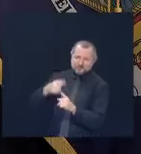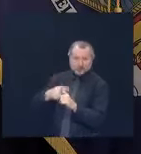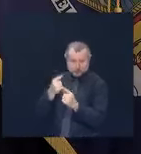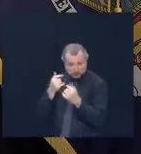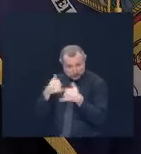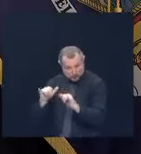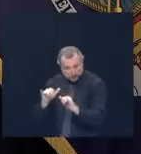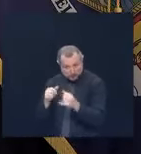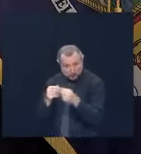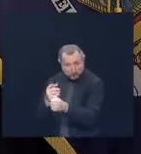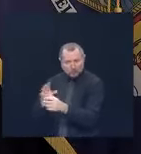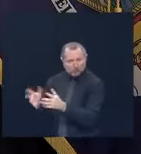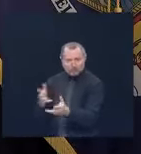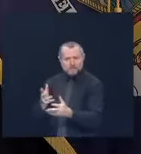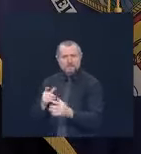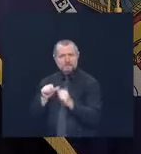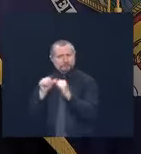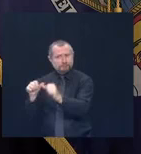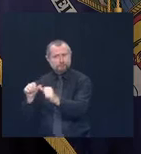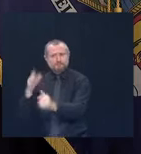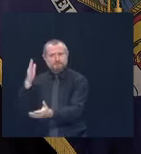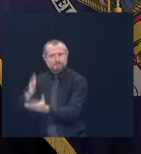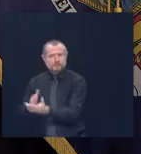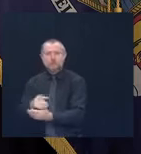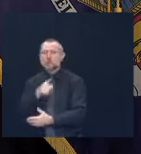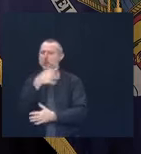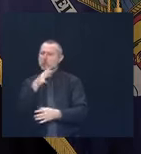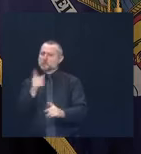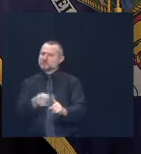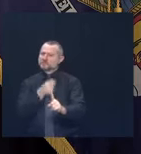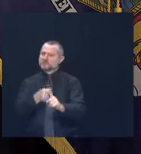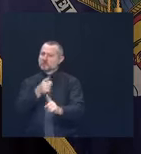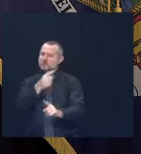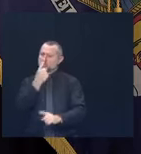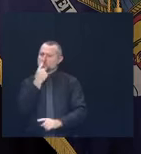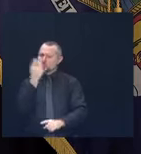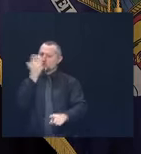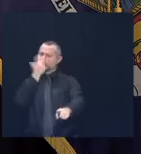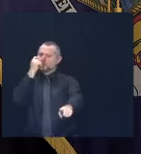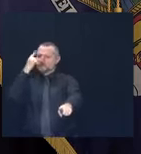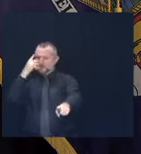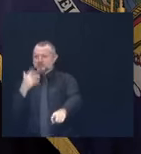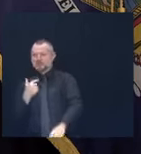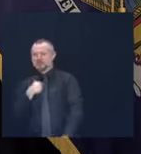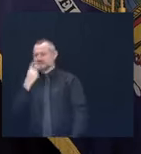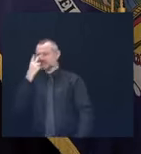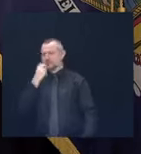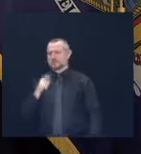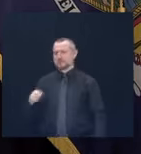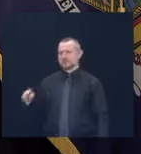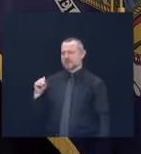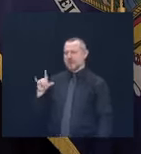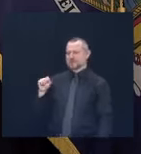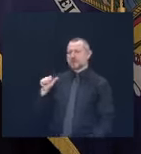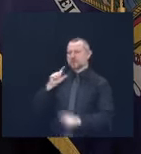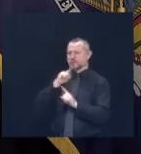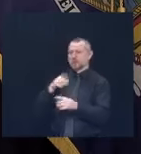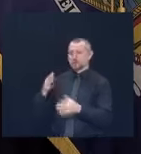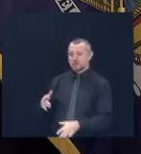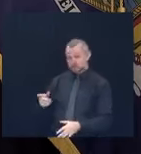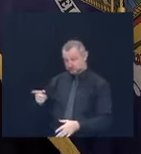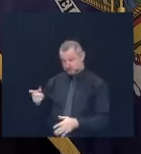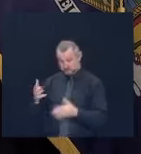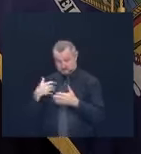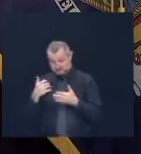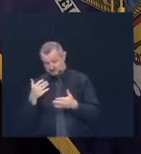That is such a specific question that I will bet you even Melissa doesn't know the answer. What do you want to bet? You want to bet for